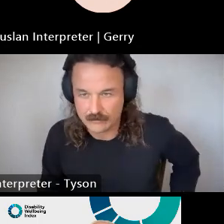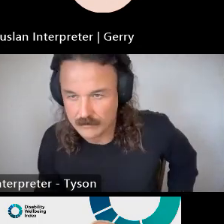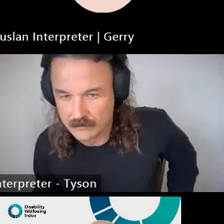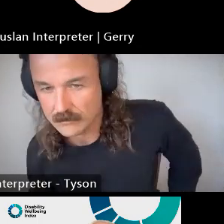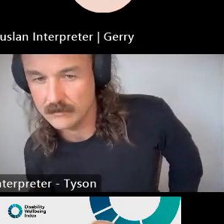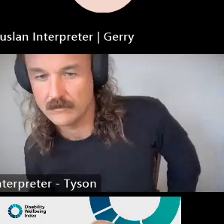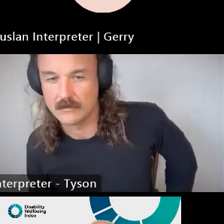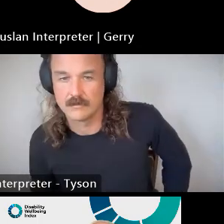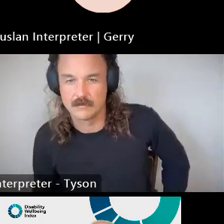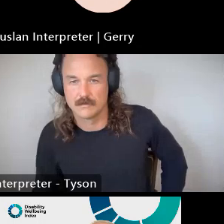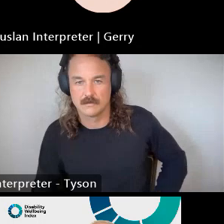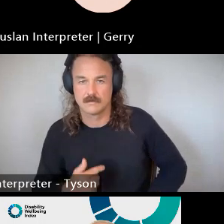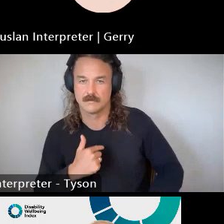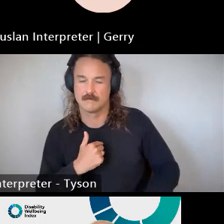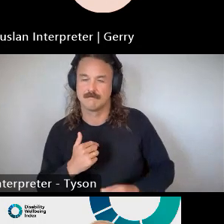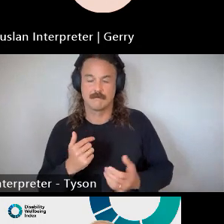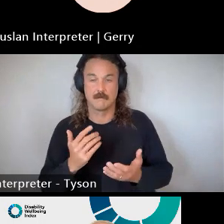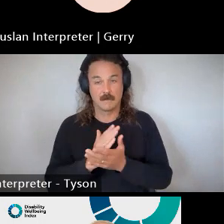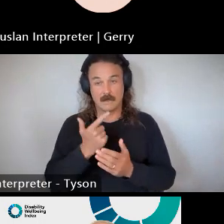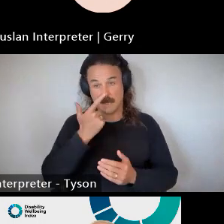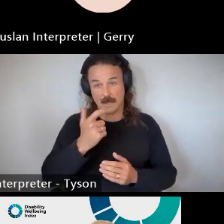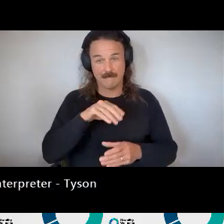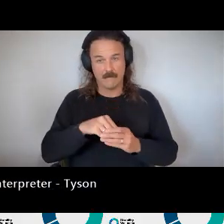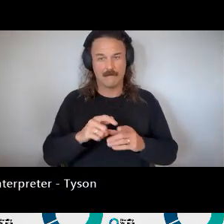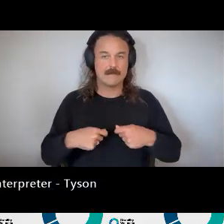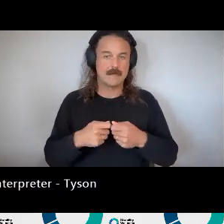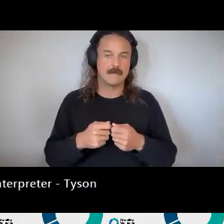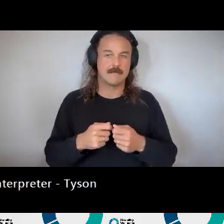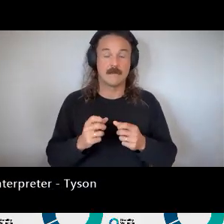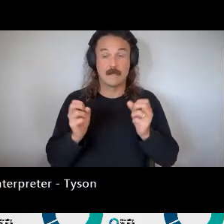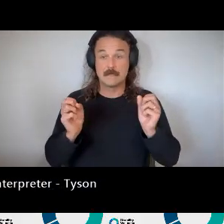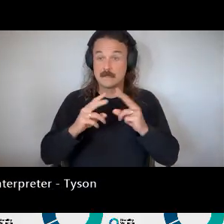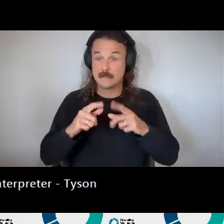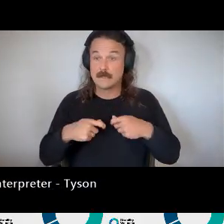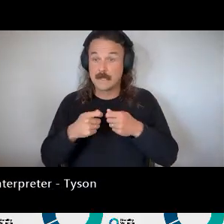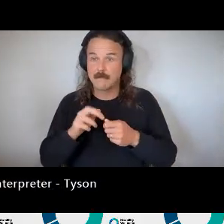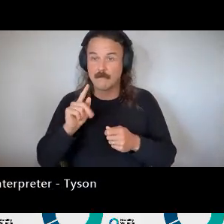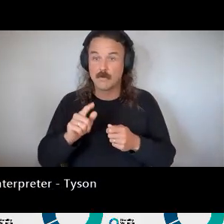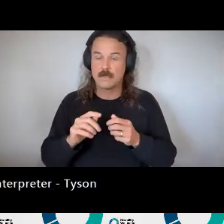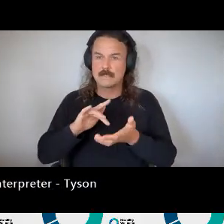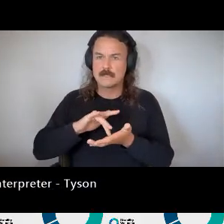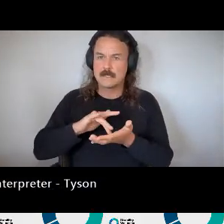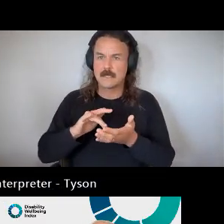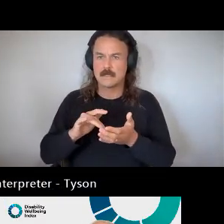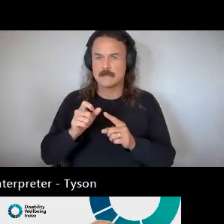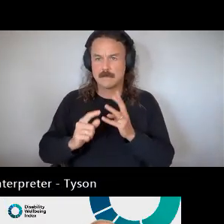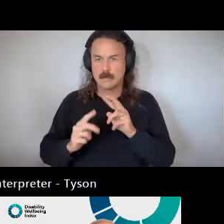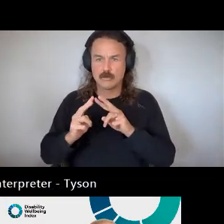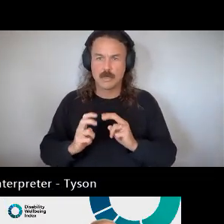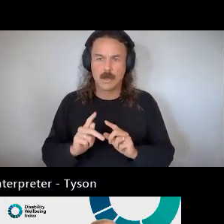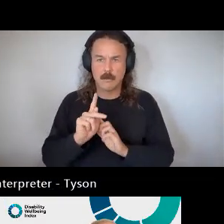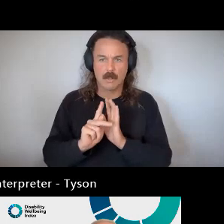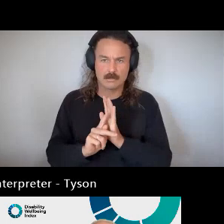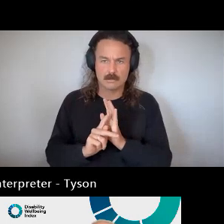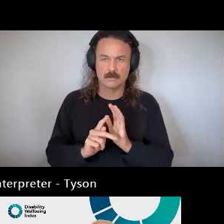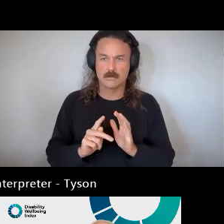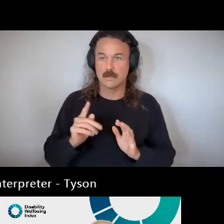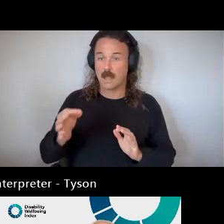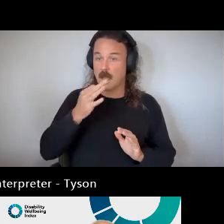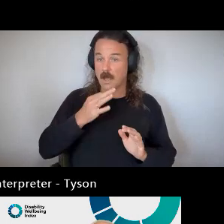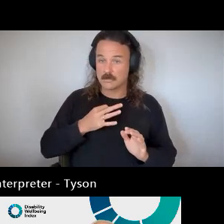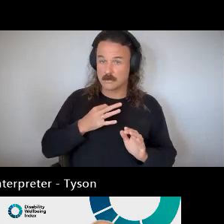Sydney team from the Centre for Disability Research and Policy was really asked to do engagement with